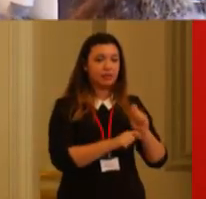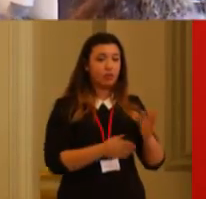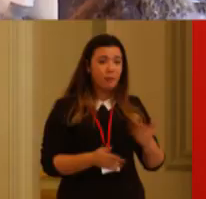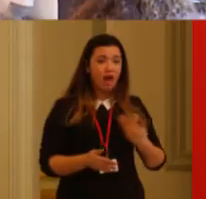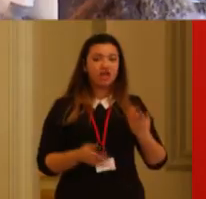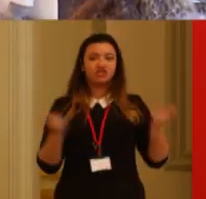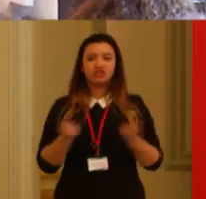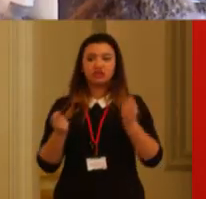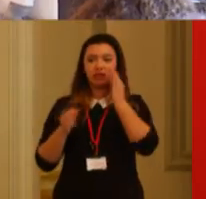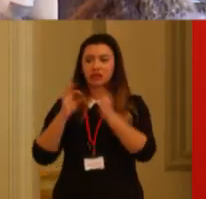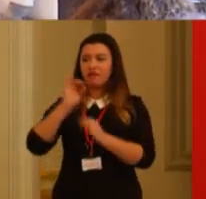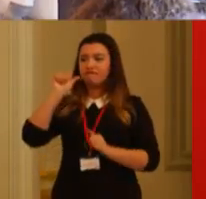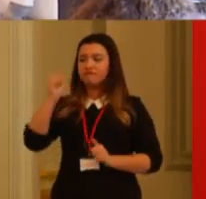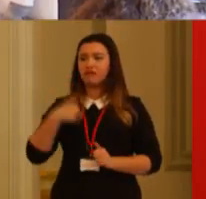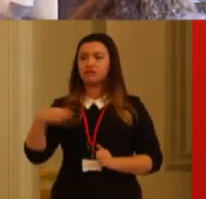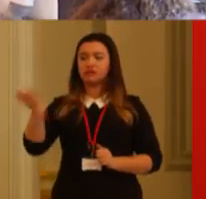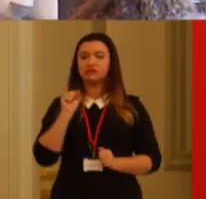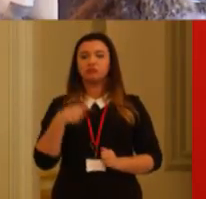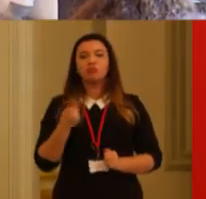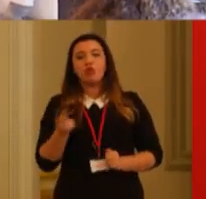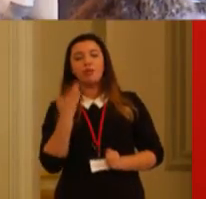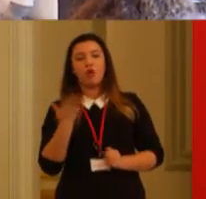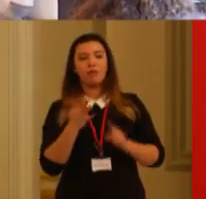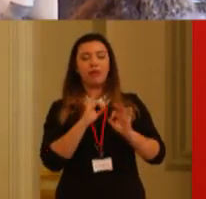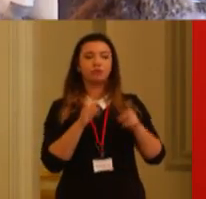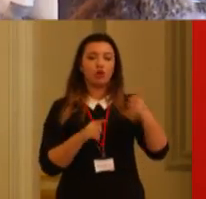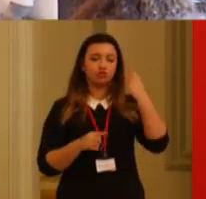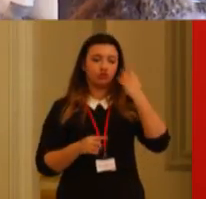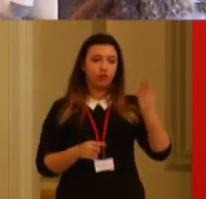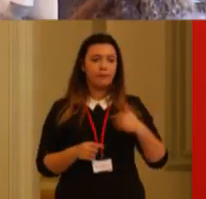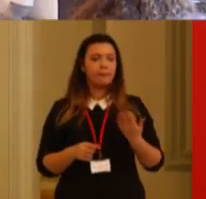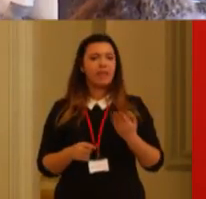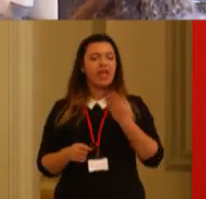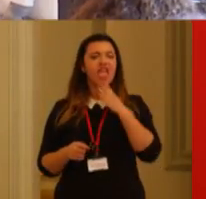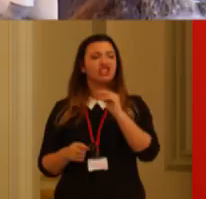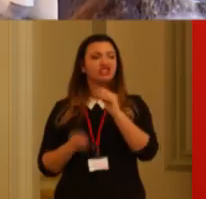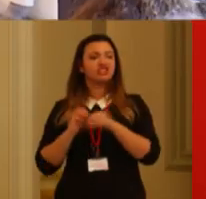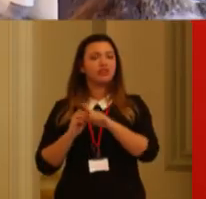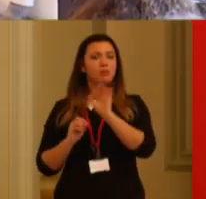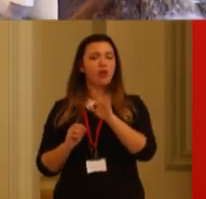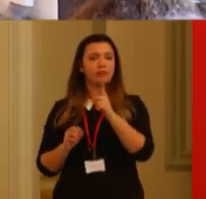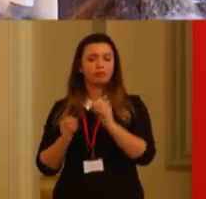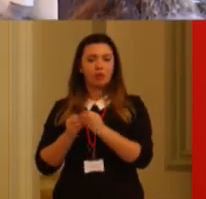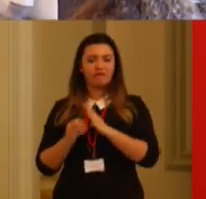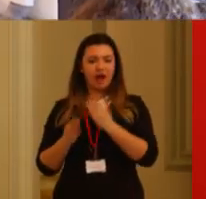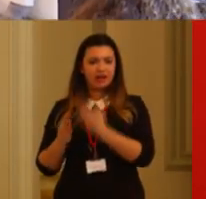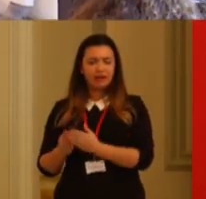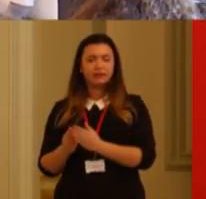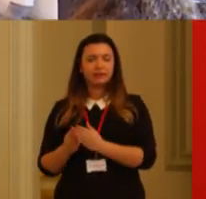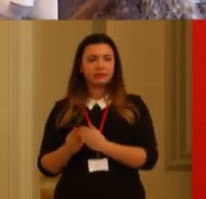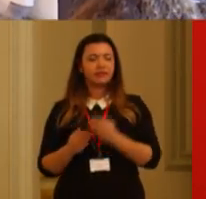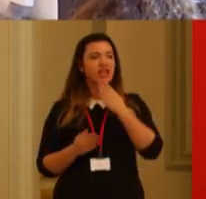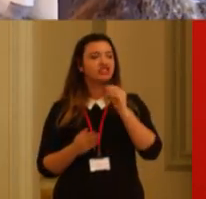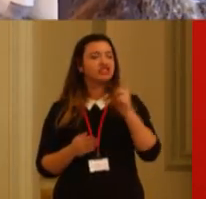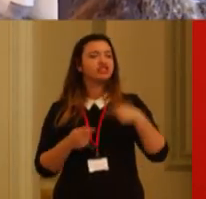in talent, but they can't often attract the talent that they truly want. So that being a problem, you then have